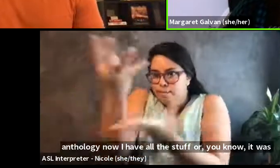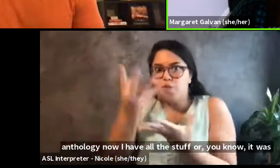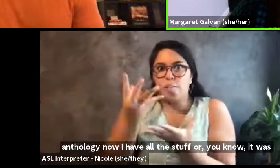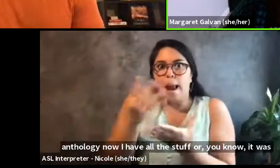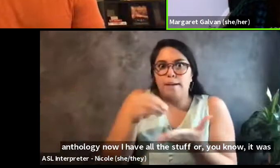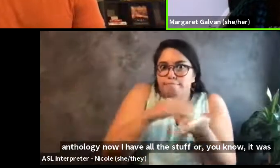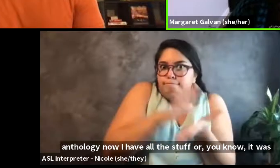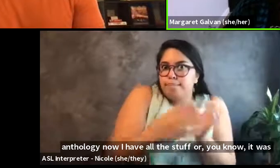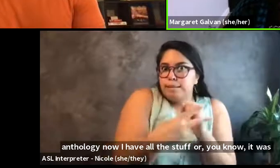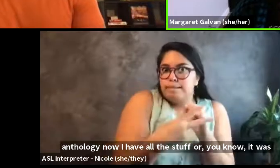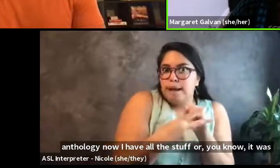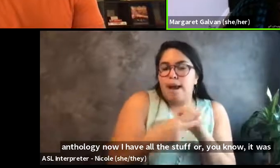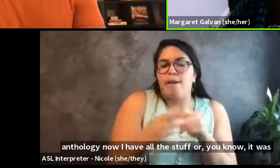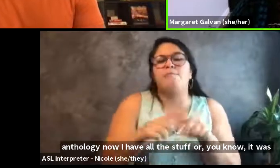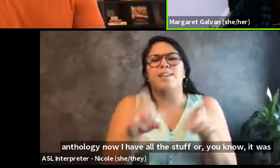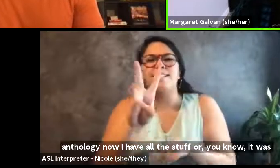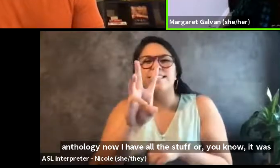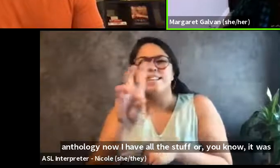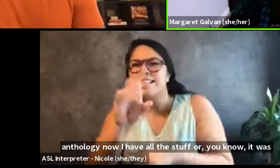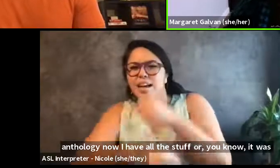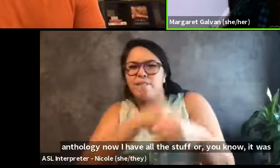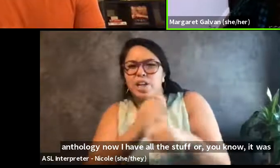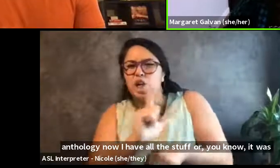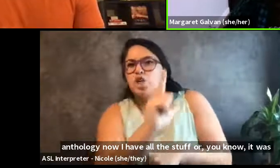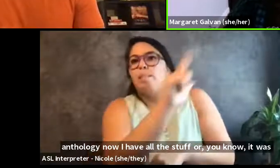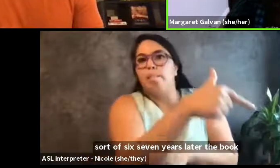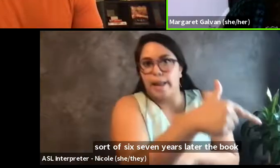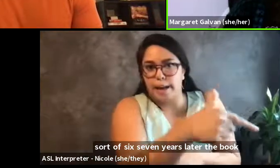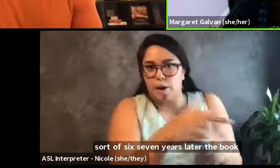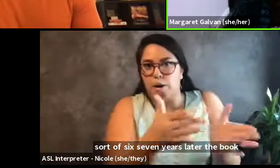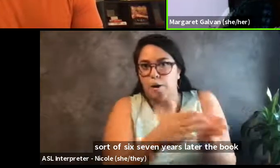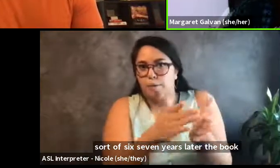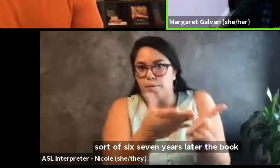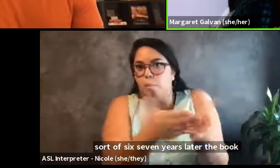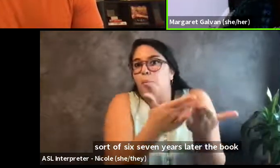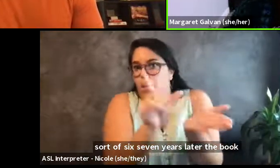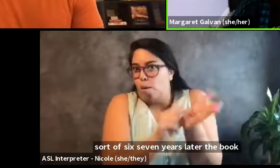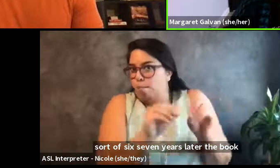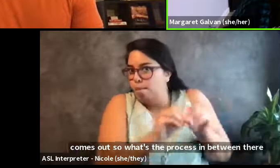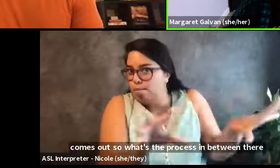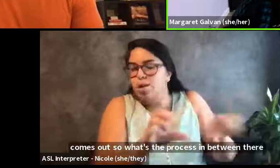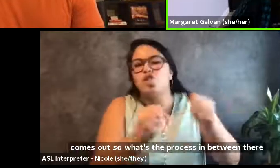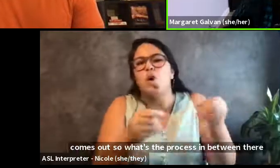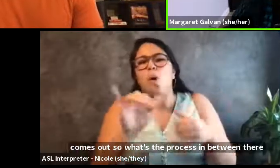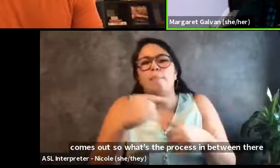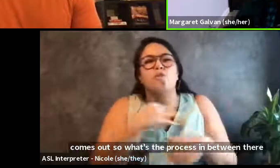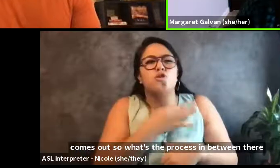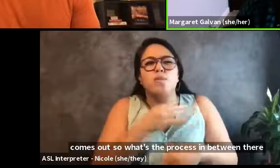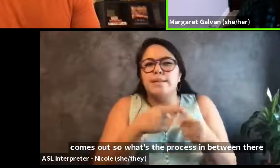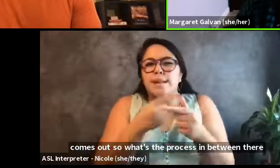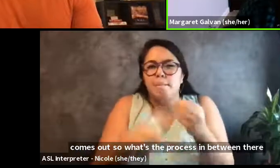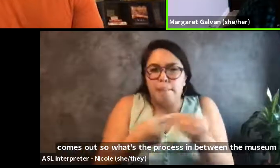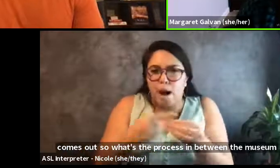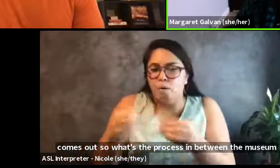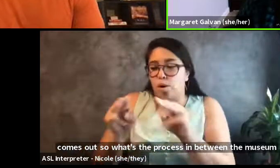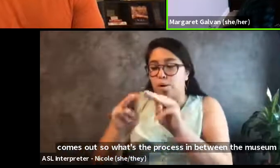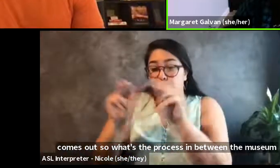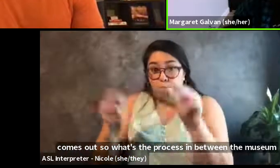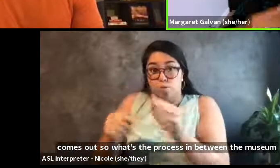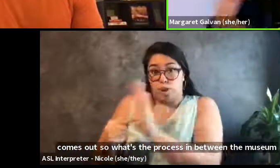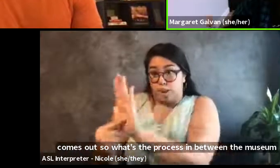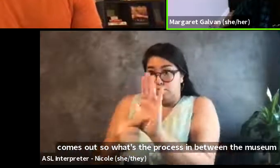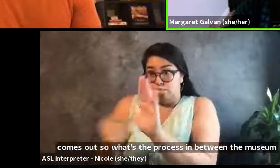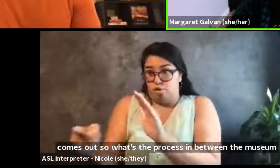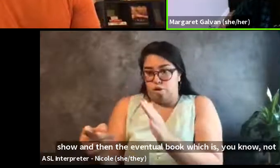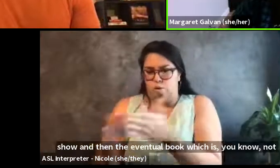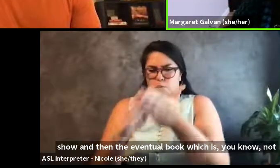six, seven years later, the book comes out. So what's the process in between the museum show and then the eventual book, which is, you know,